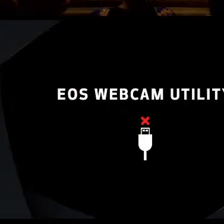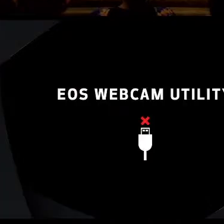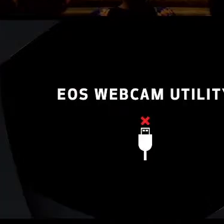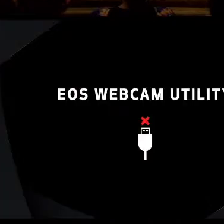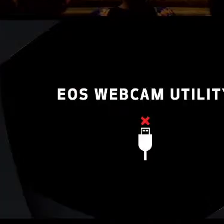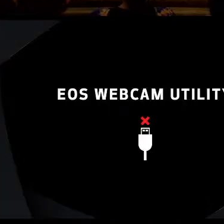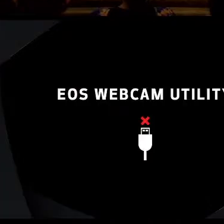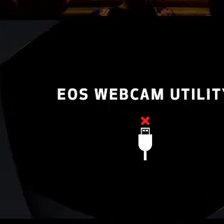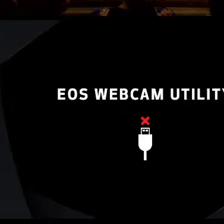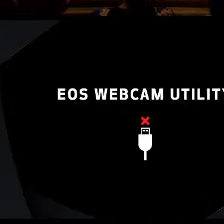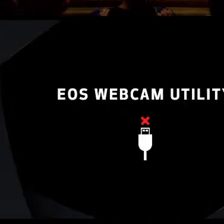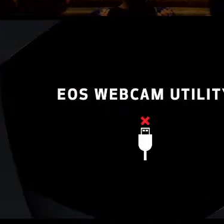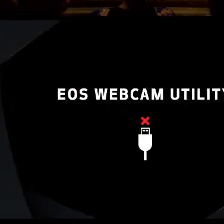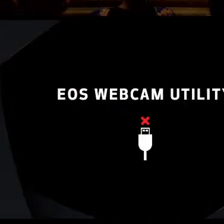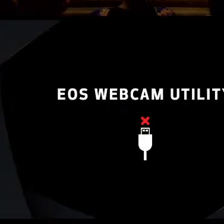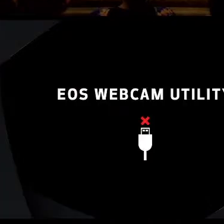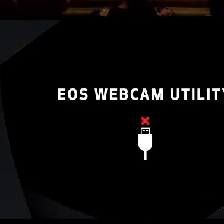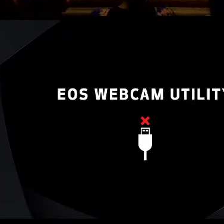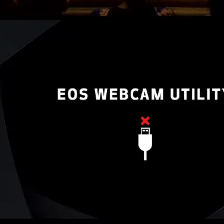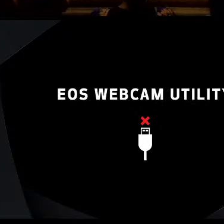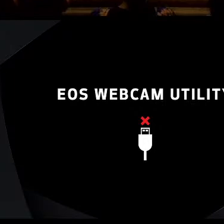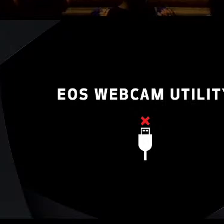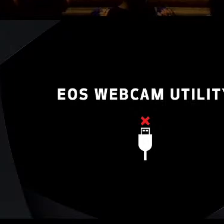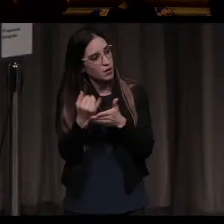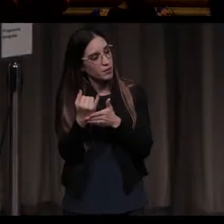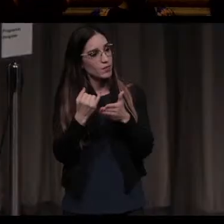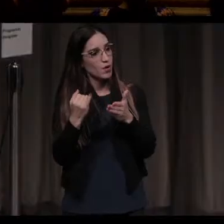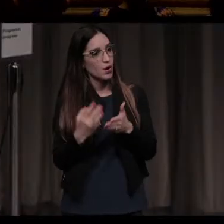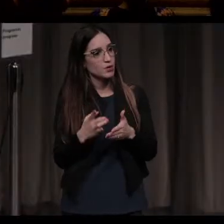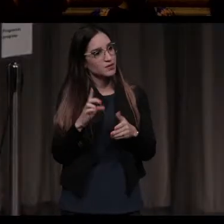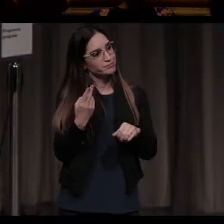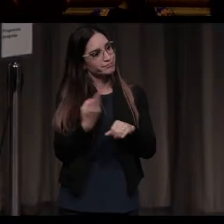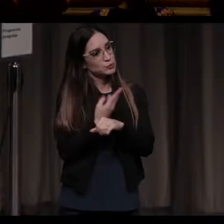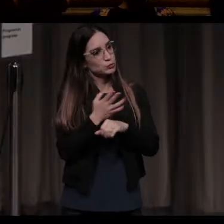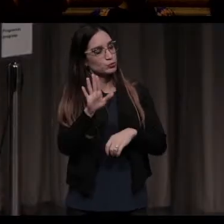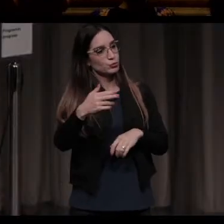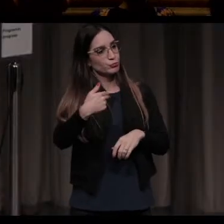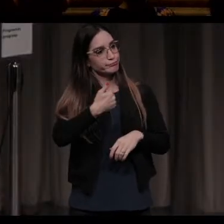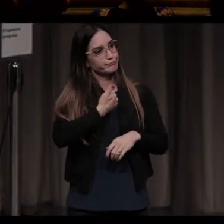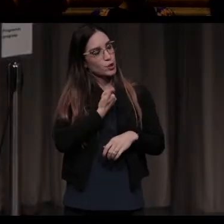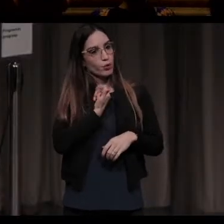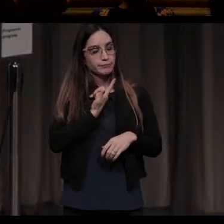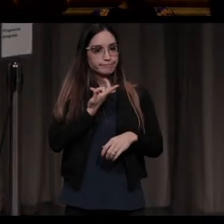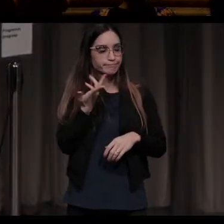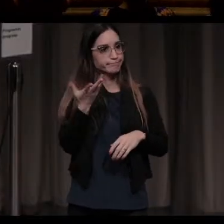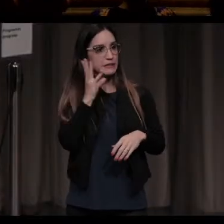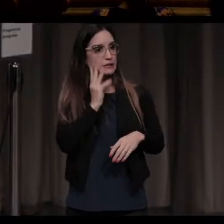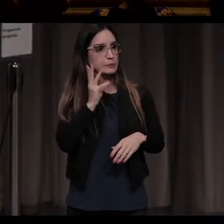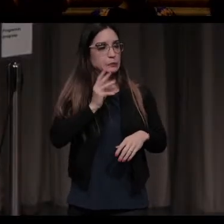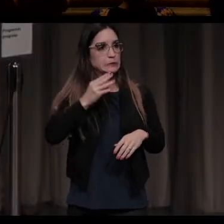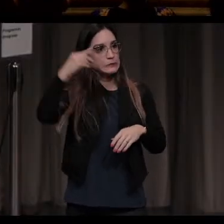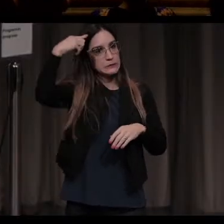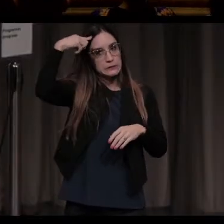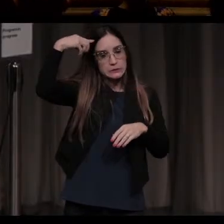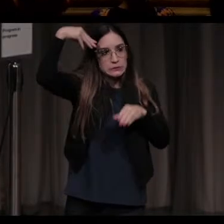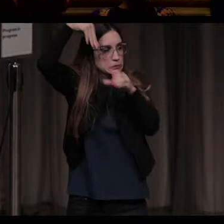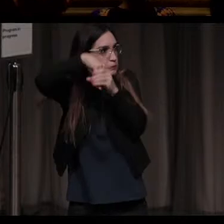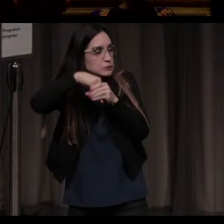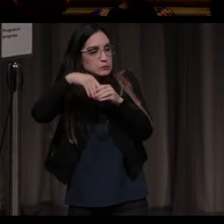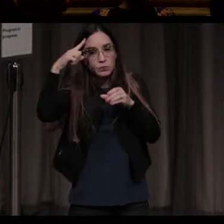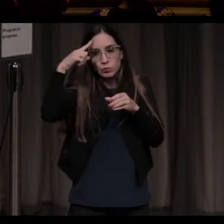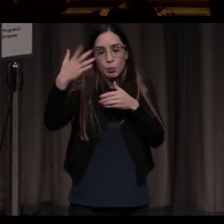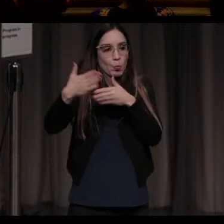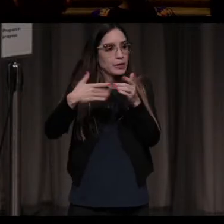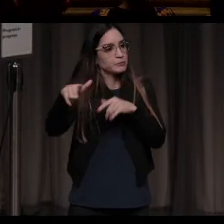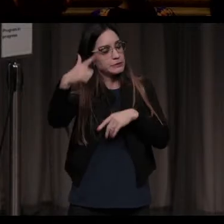some artists, indigenous artists, like to usurp that exoticization and play into it. Maybe that's their point. Maybe that's what they want to do. And